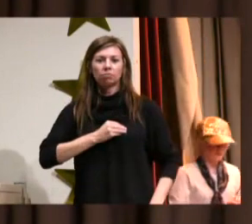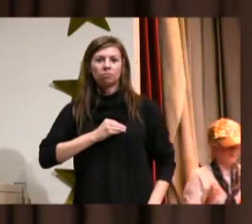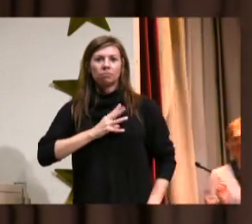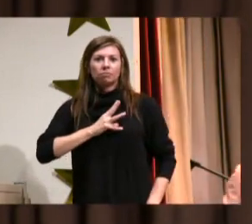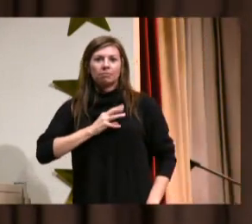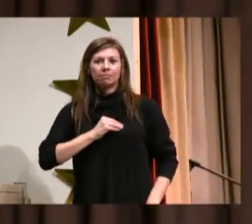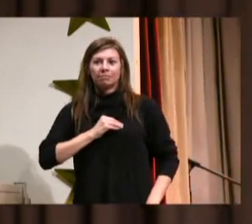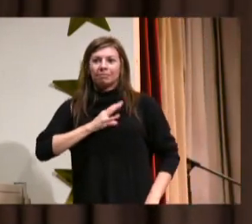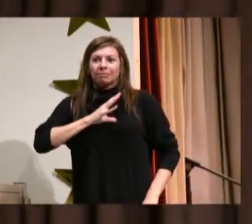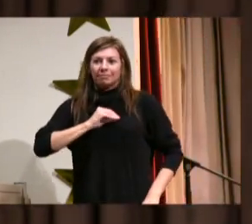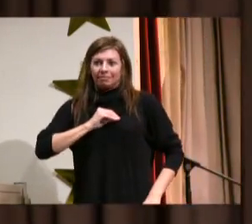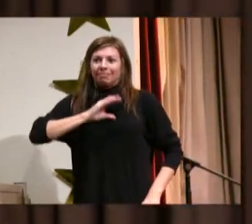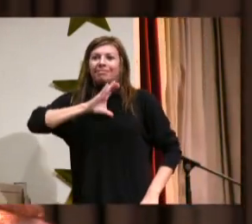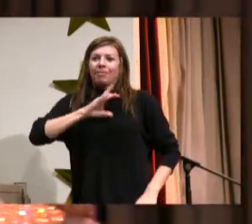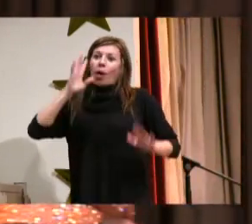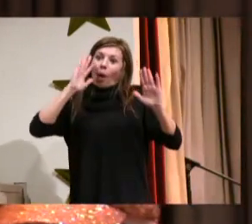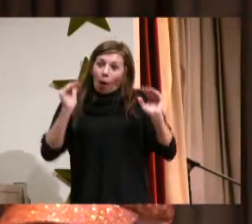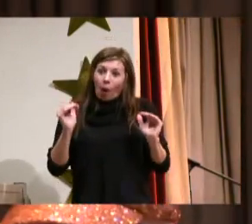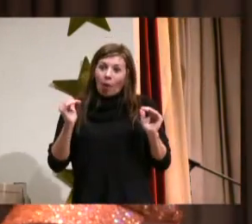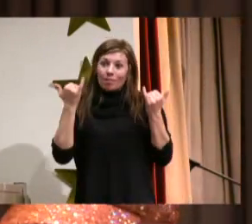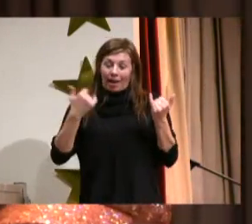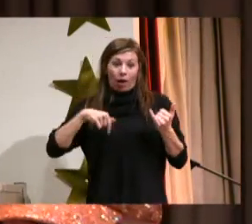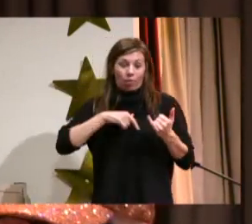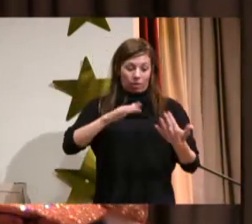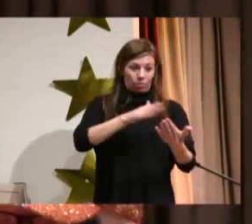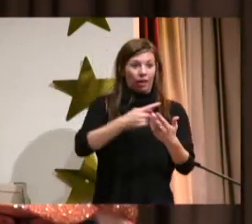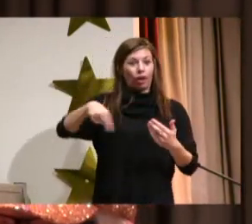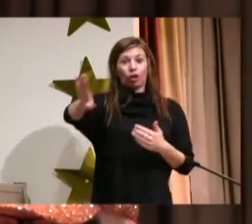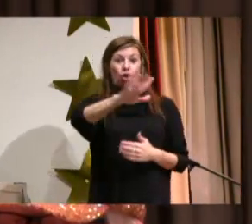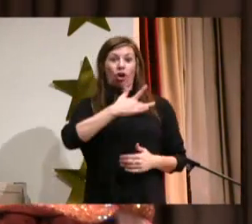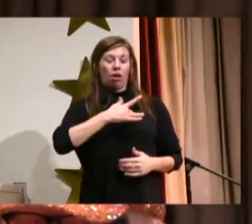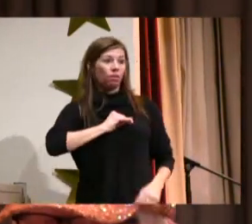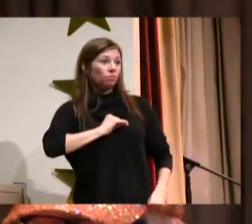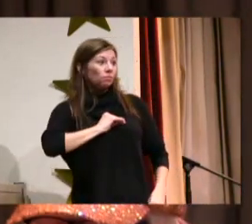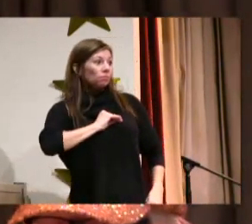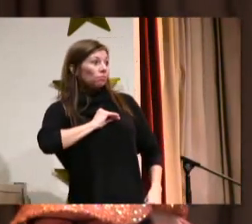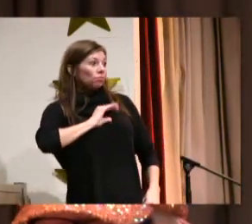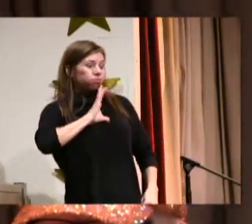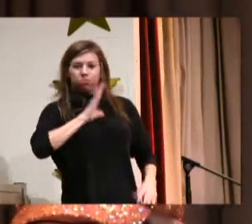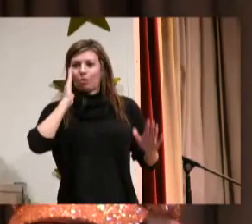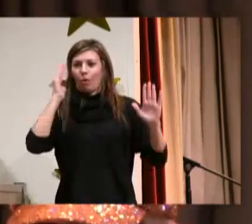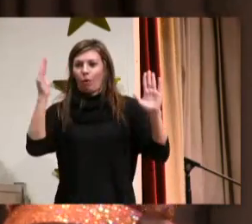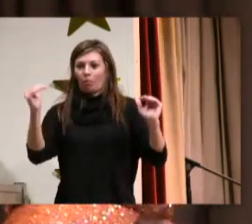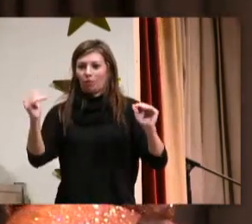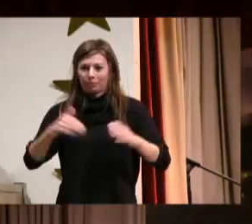hope that when we play this song, it lights up your hearts as well as it does ours.